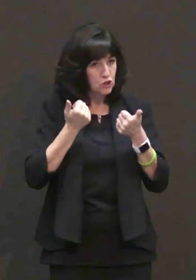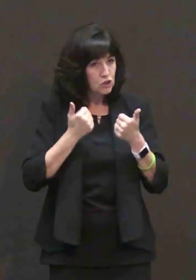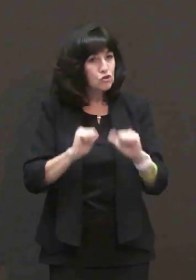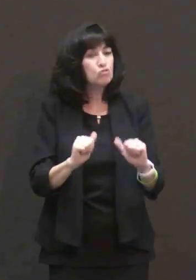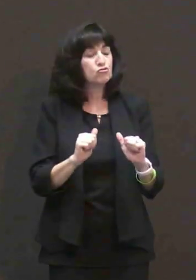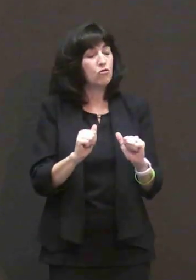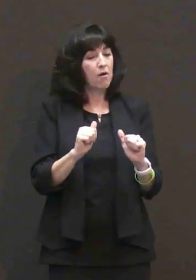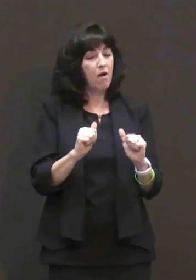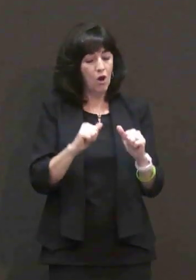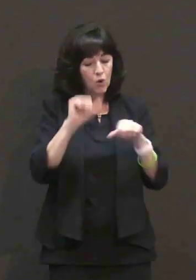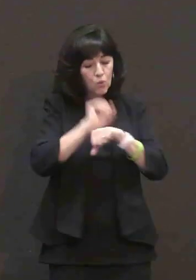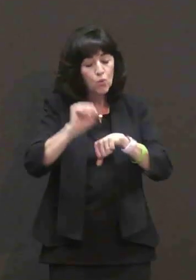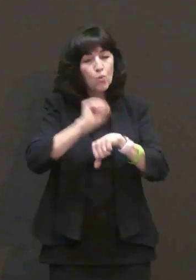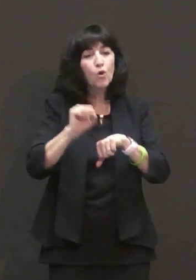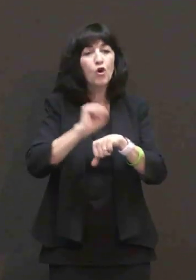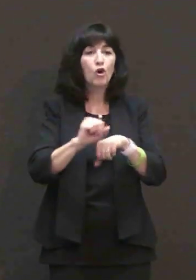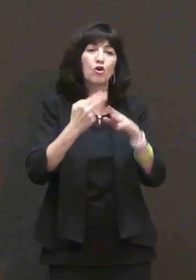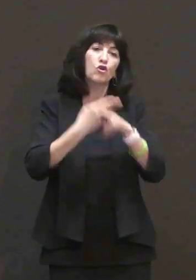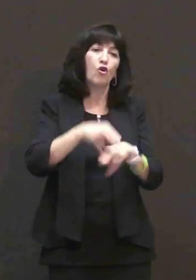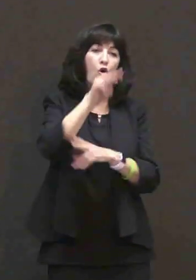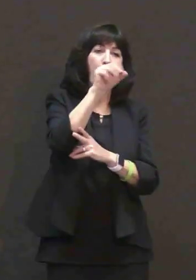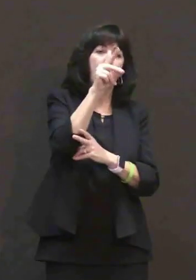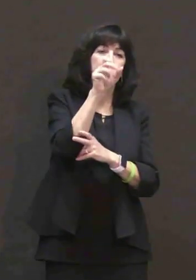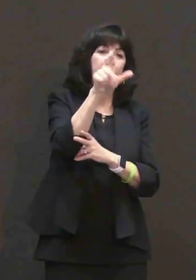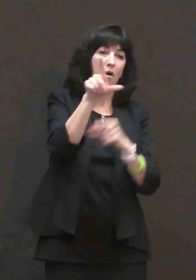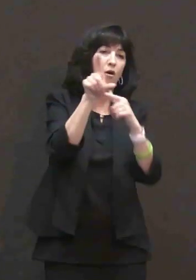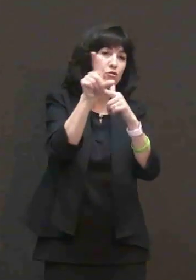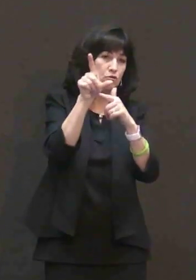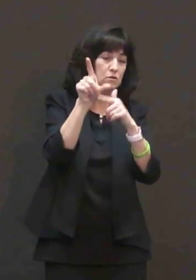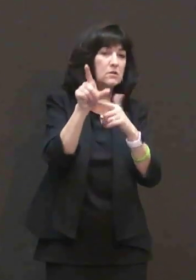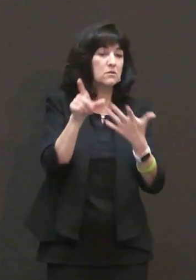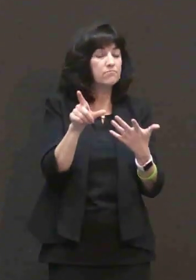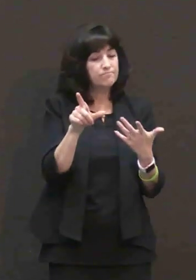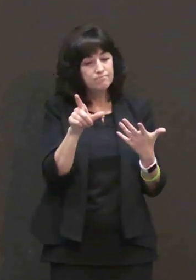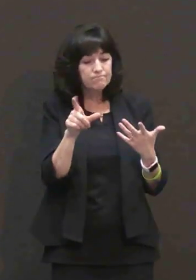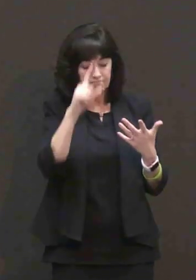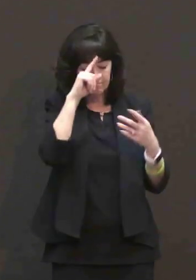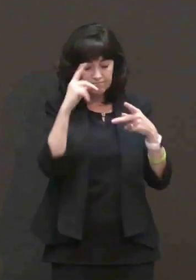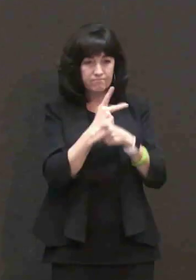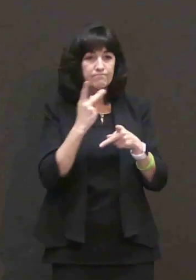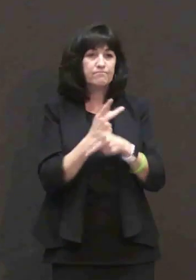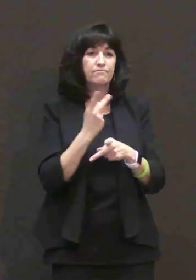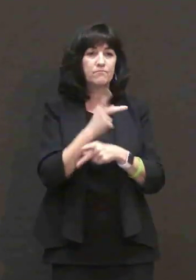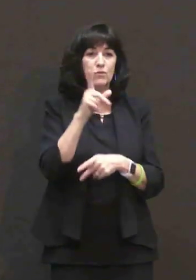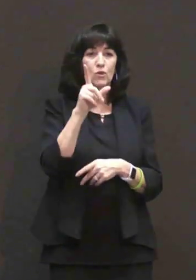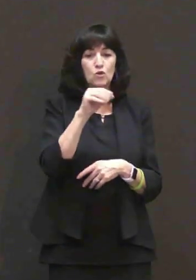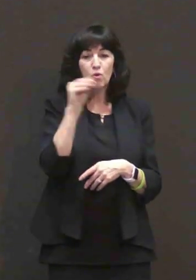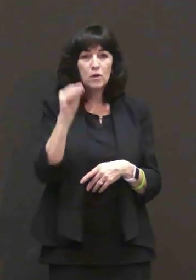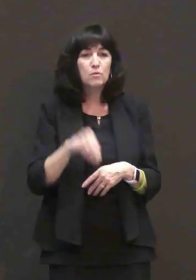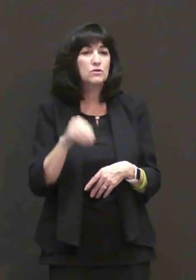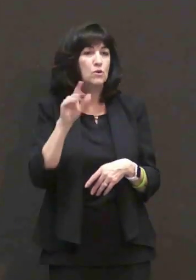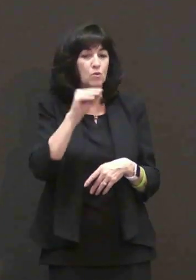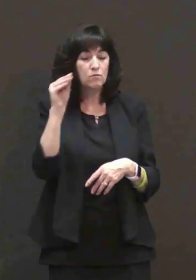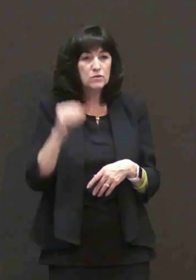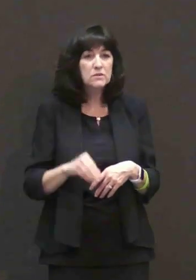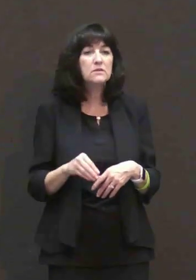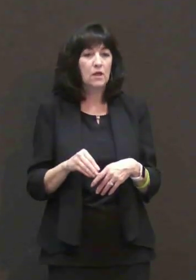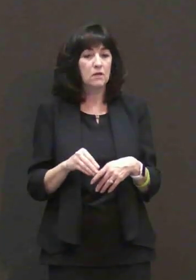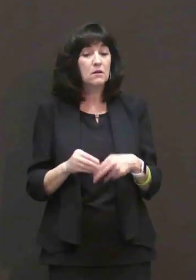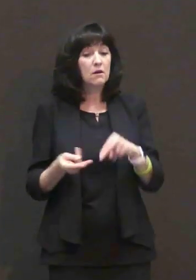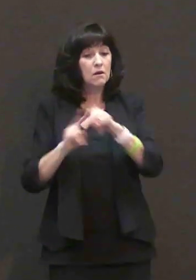say model, we're using, about 25% growth rate of cases day over day, 20%